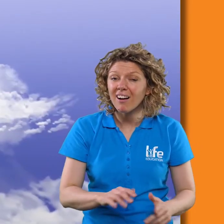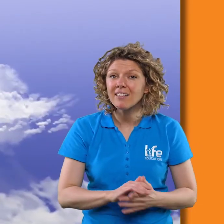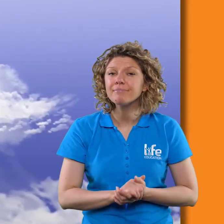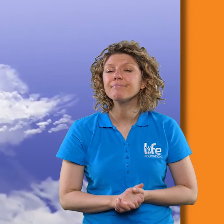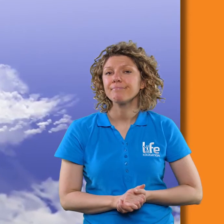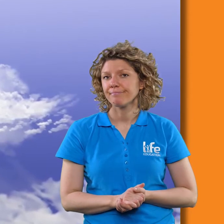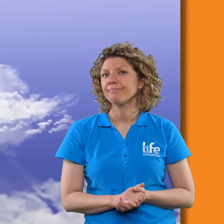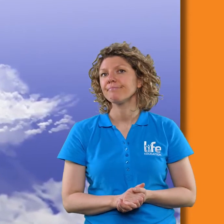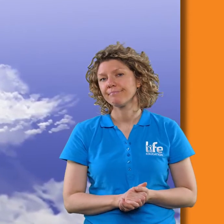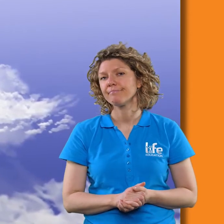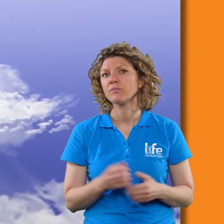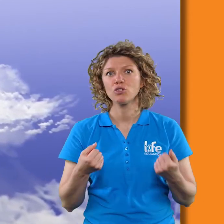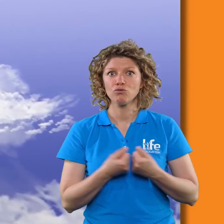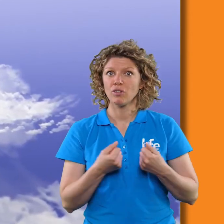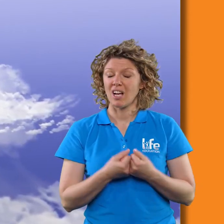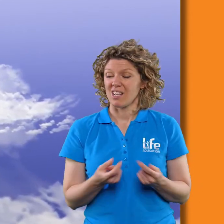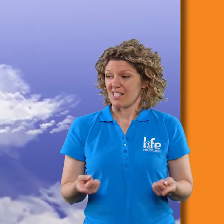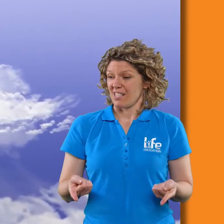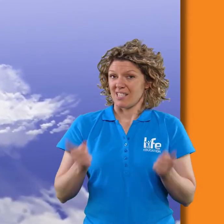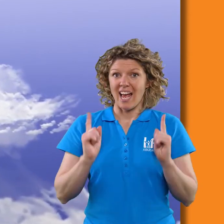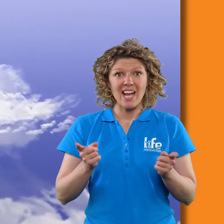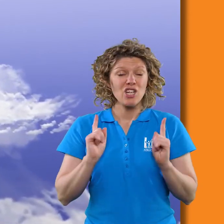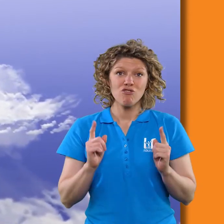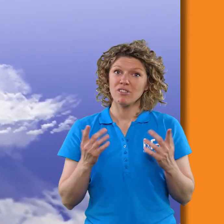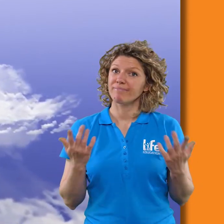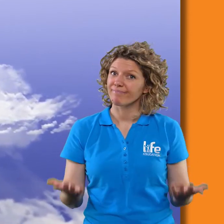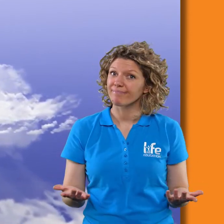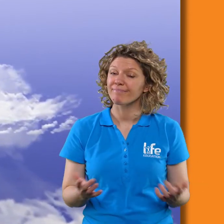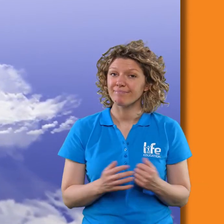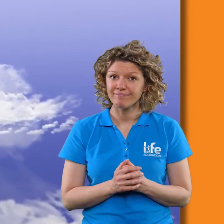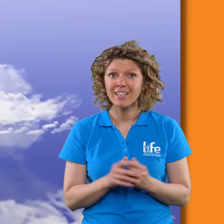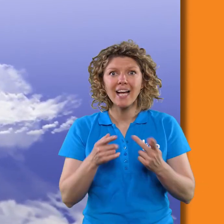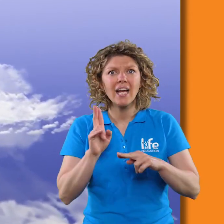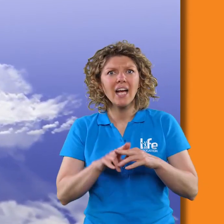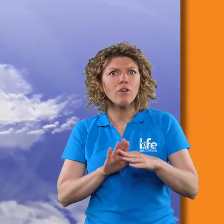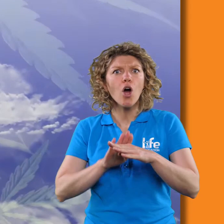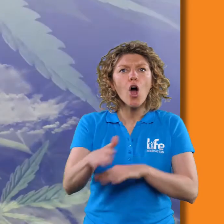in terms of the risk of overdose, which is having more than the body can cope with.